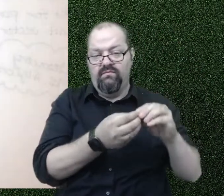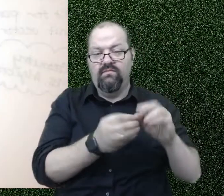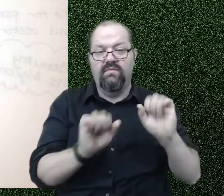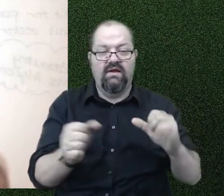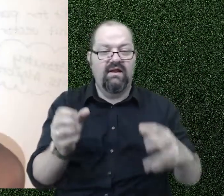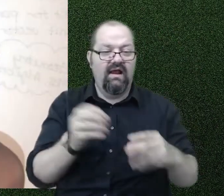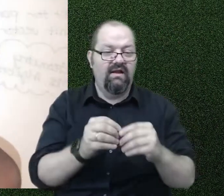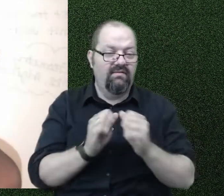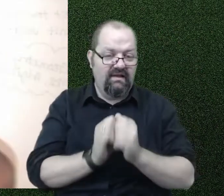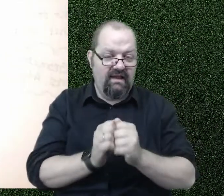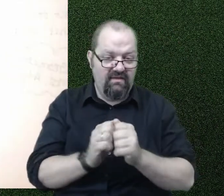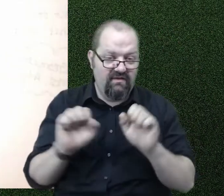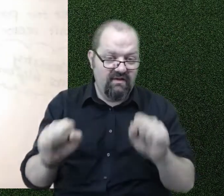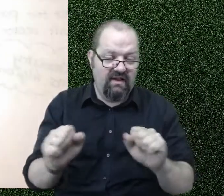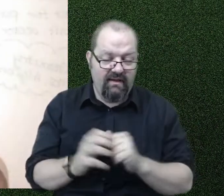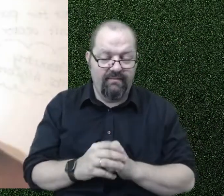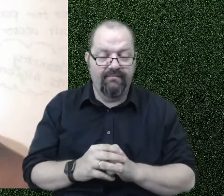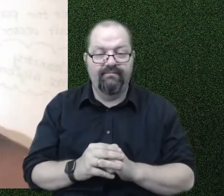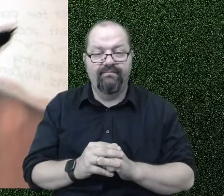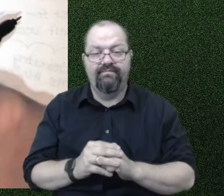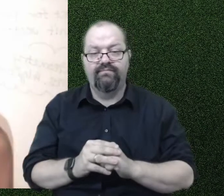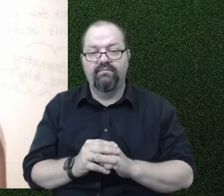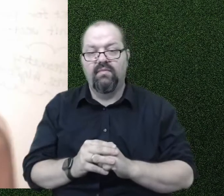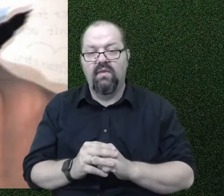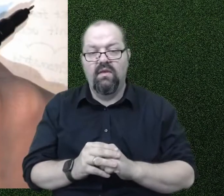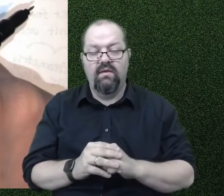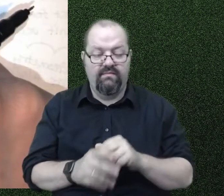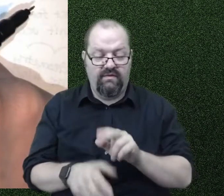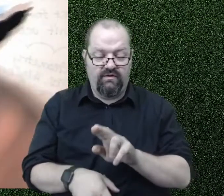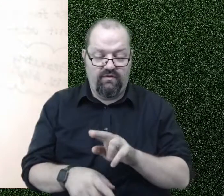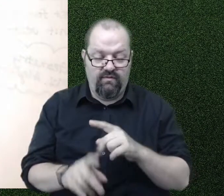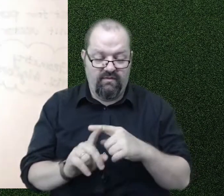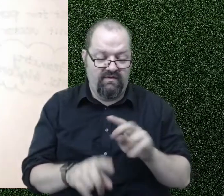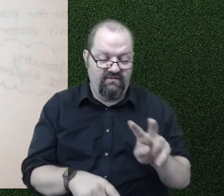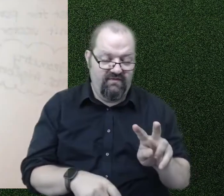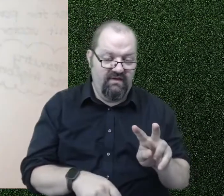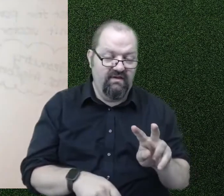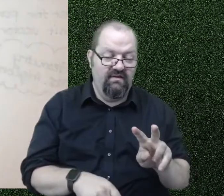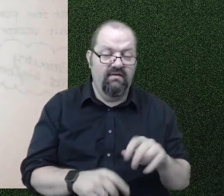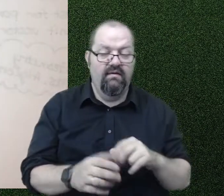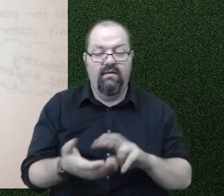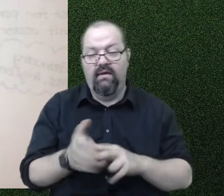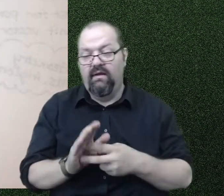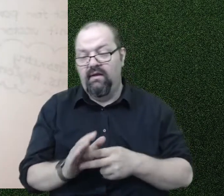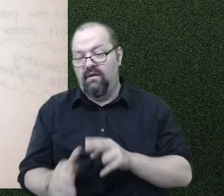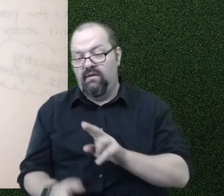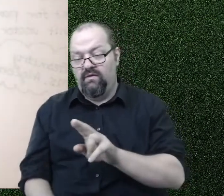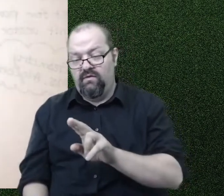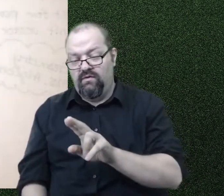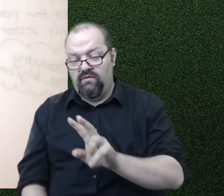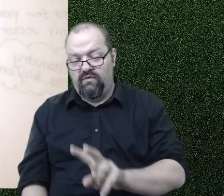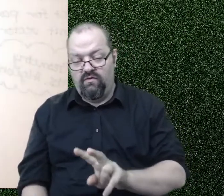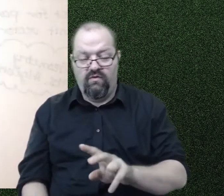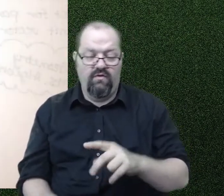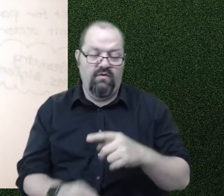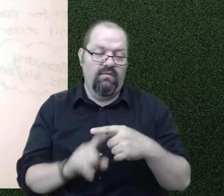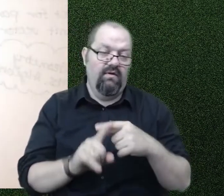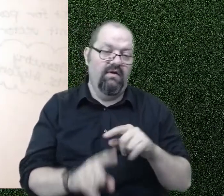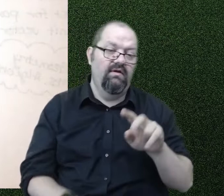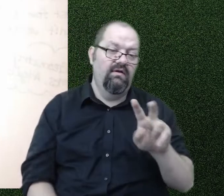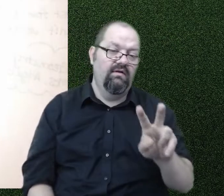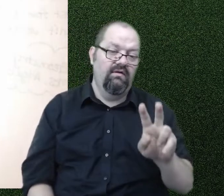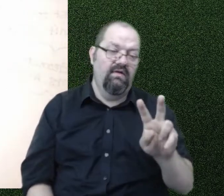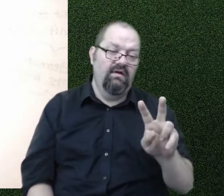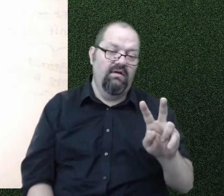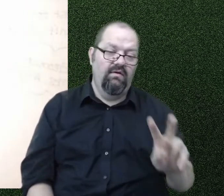So if I'm adding geometrically, I do u plus v equals u plus v. If I'm adding analytically or algebraically, I do